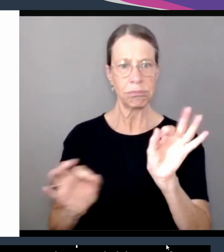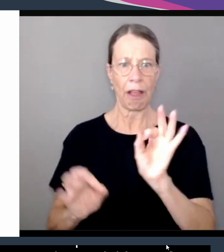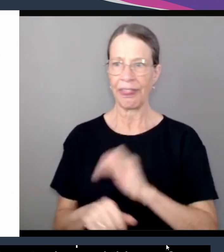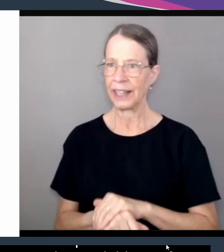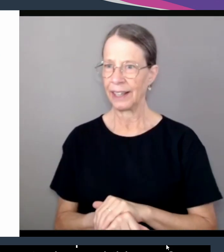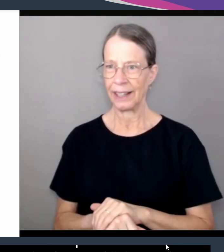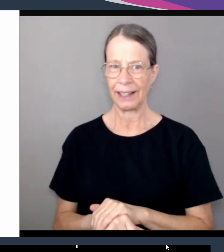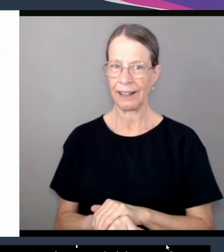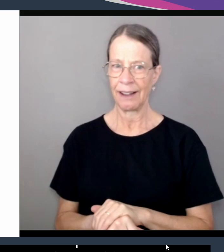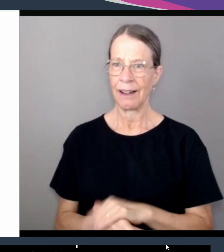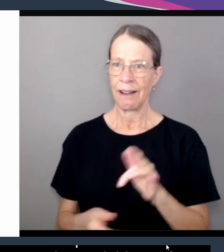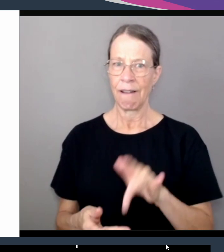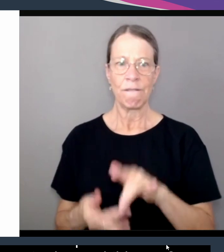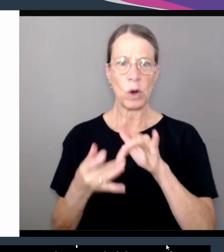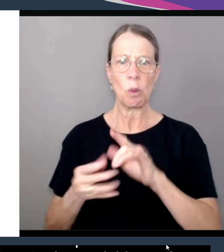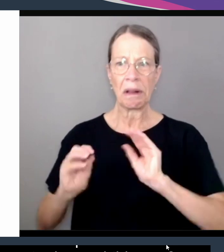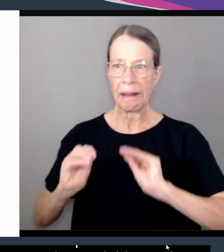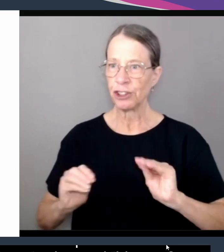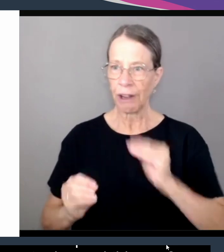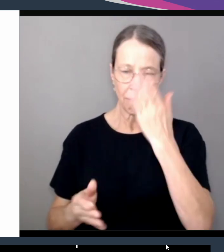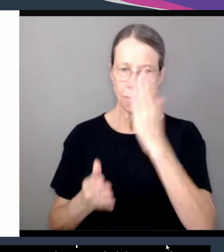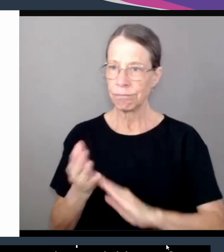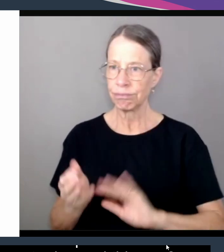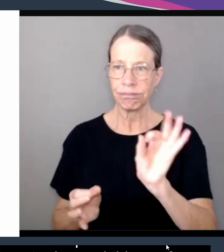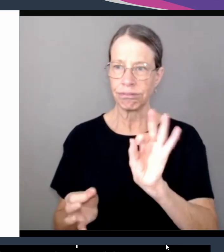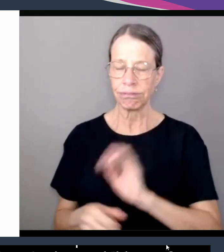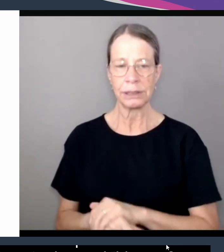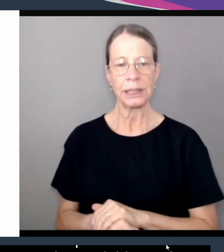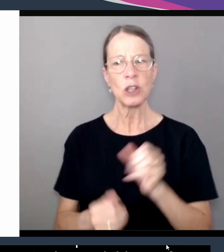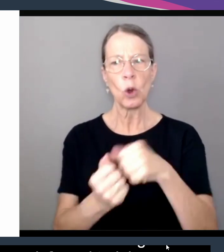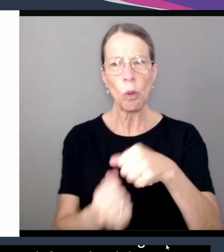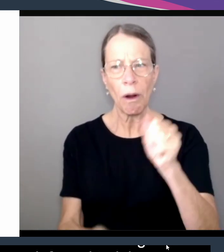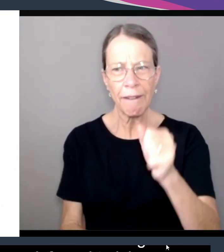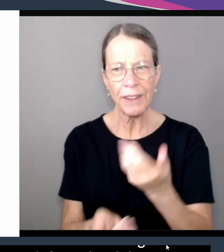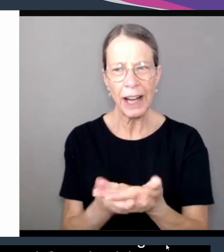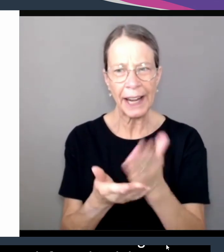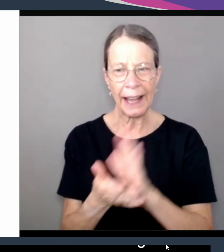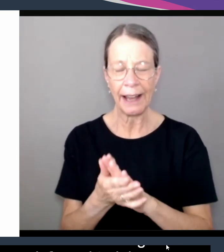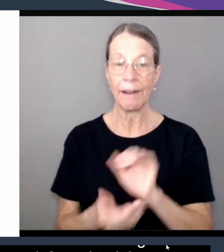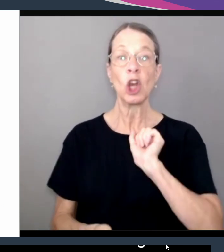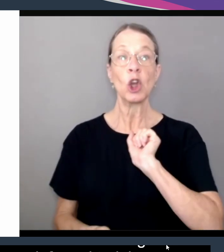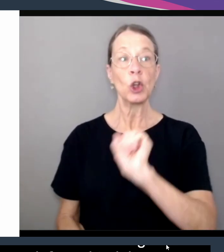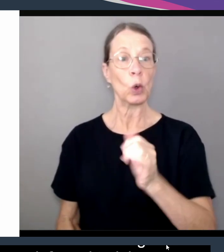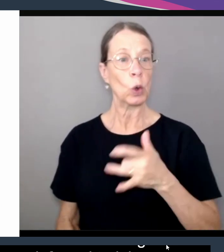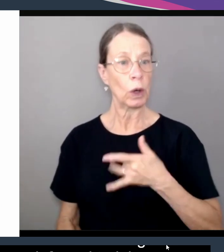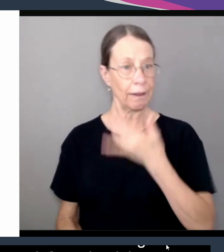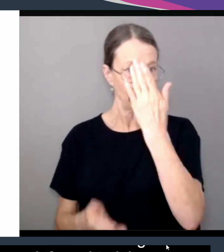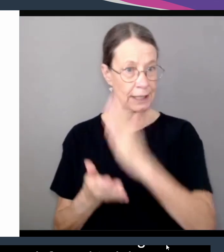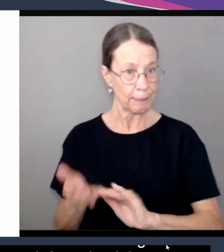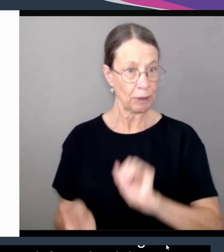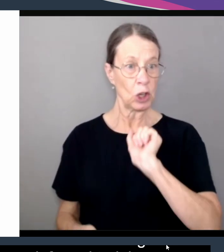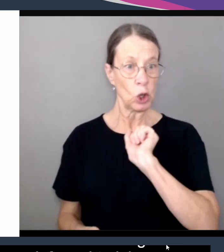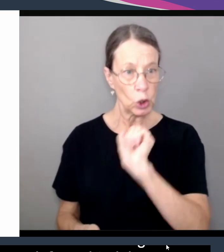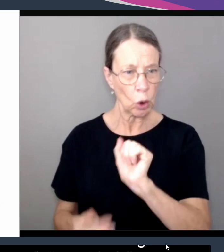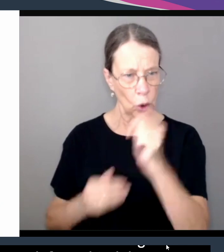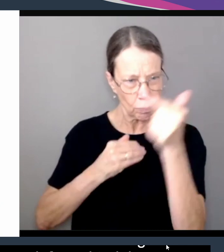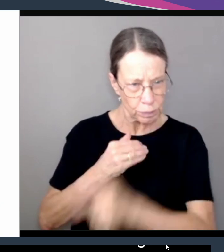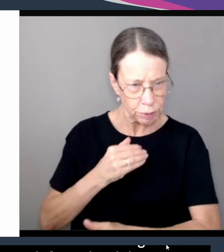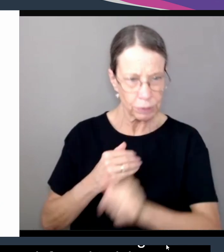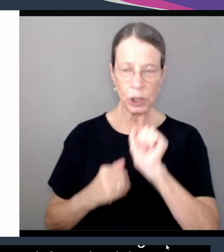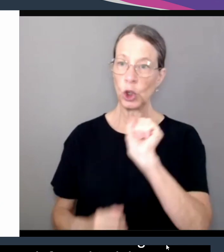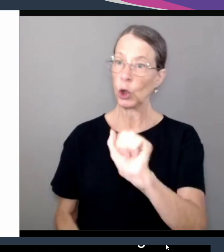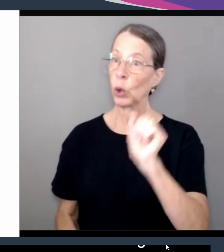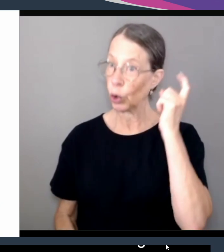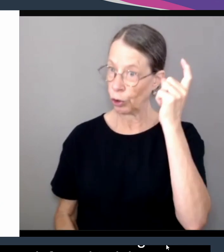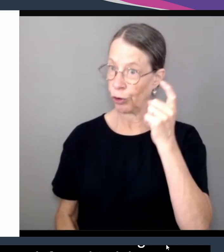qualifies you for this. What qualifies you for this course is your lived experience, your insight, and your curiosity. The